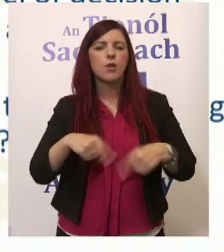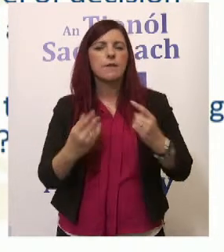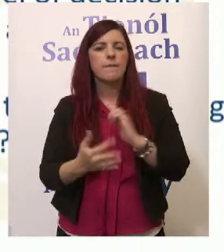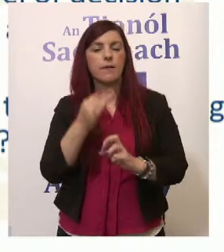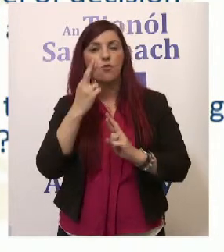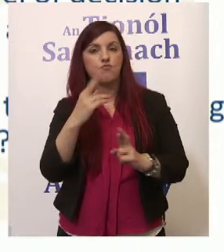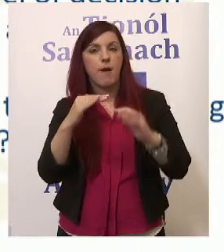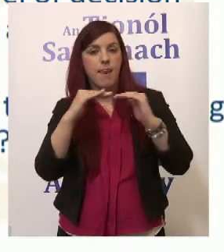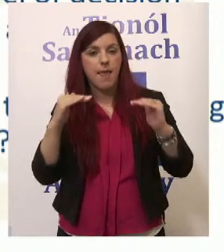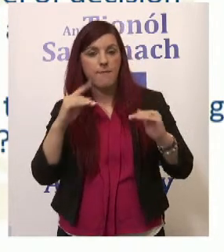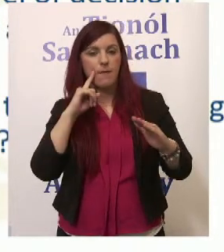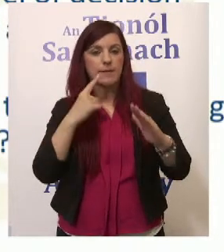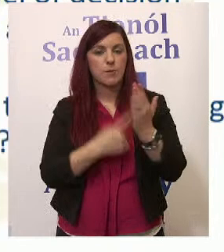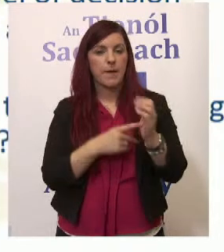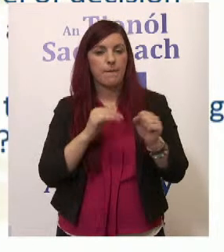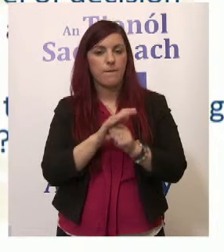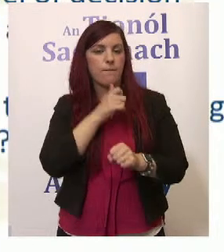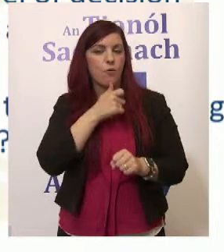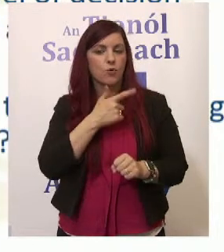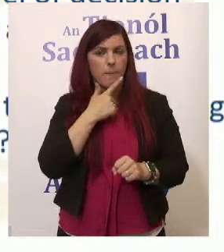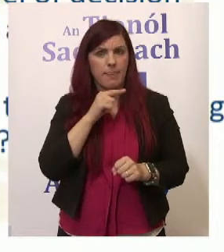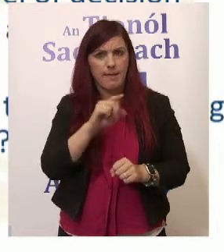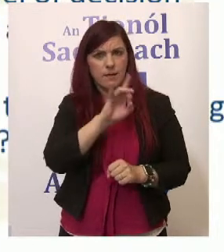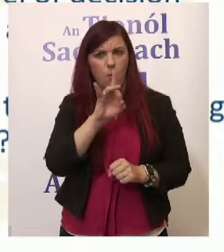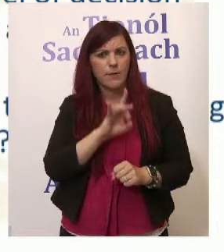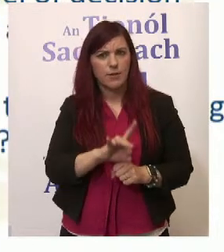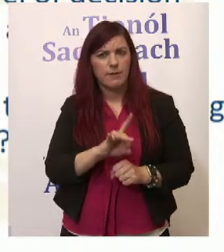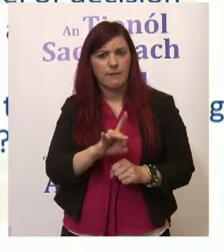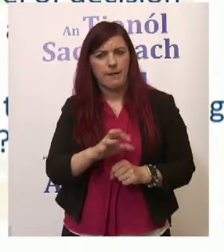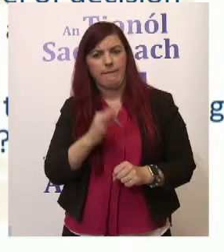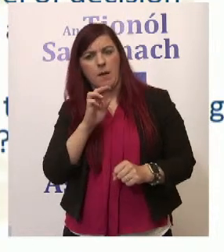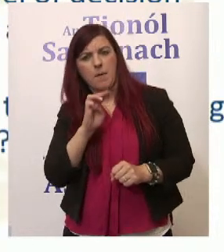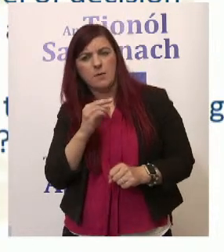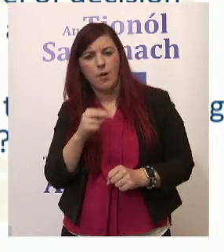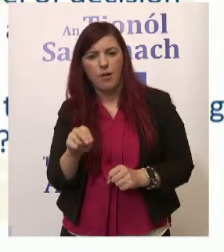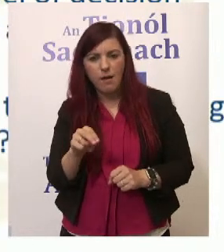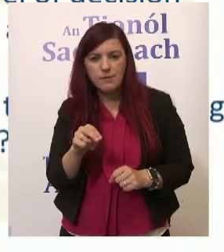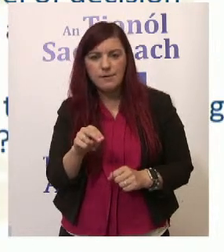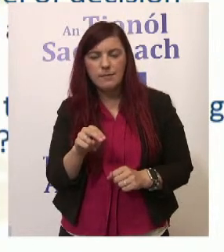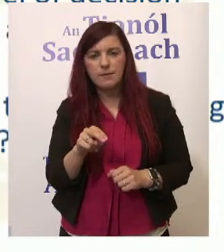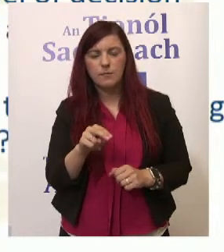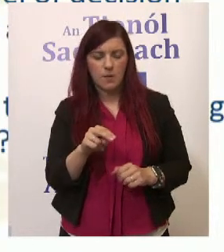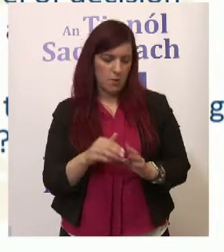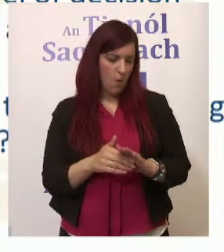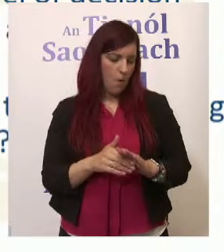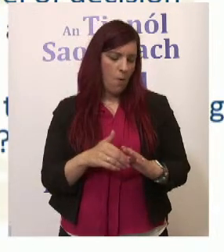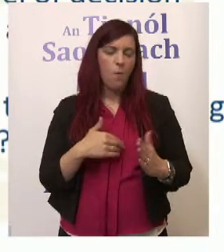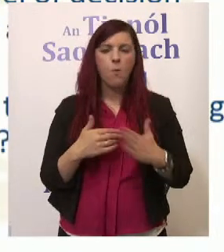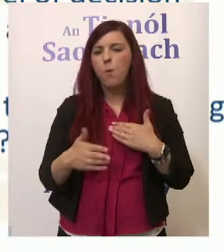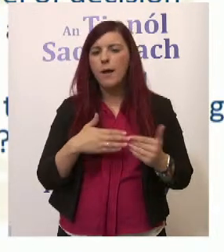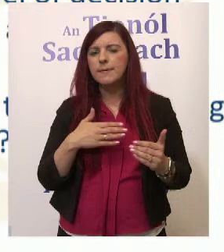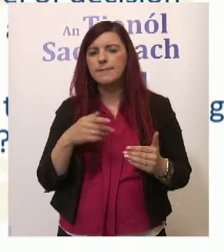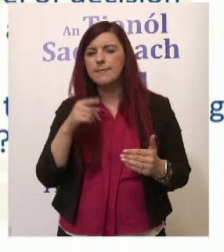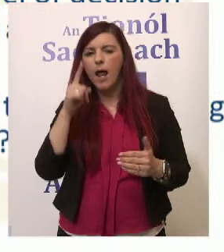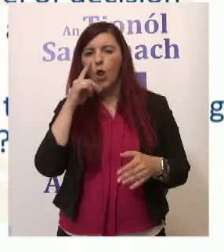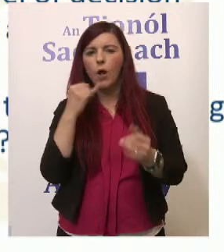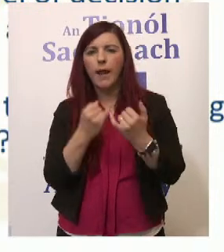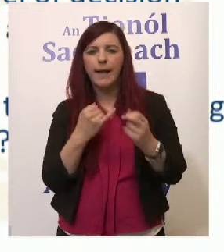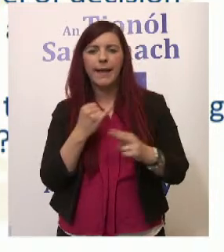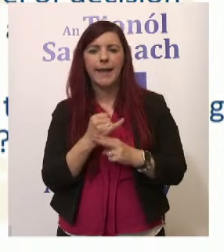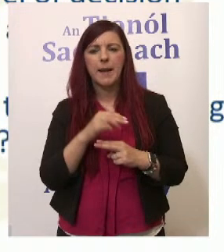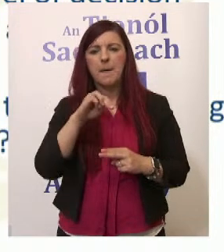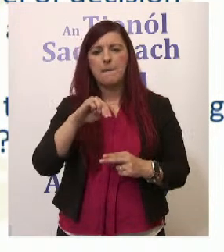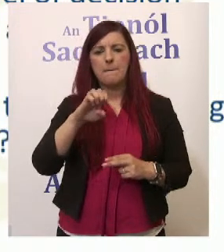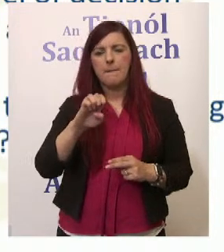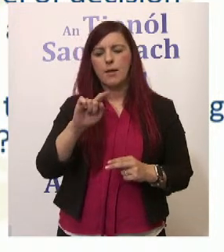decision making for Dublin is a real question. The real question is what subsidiarity would look like within a